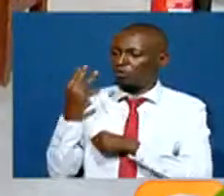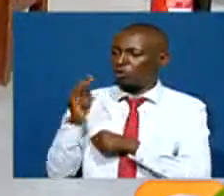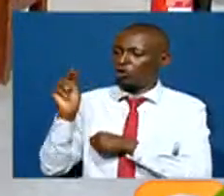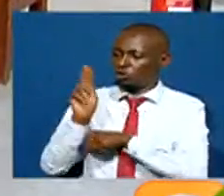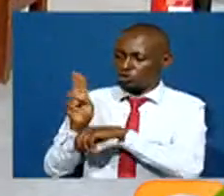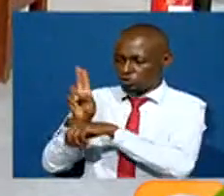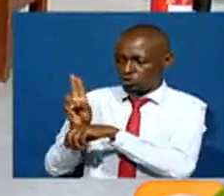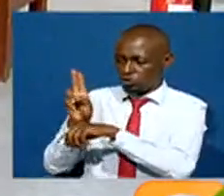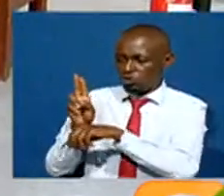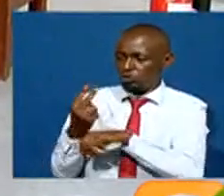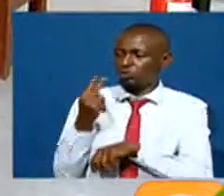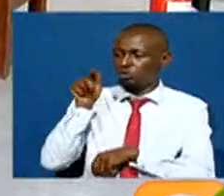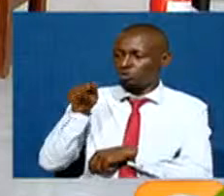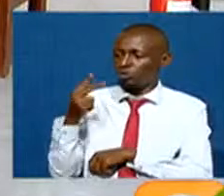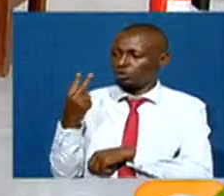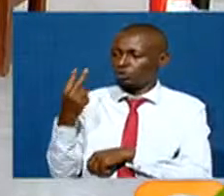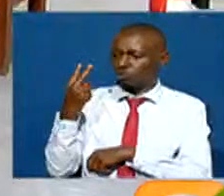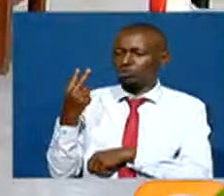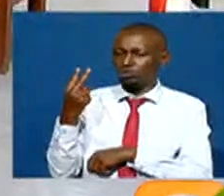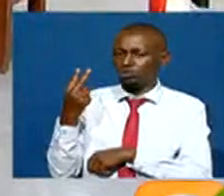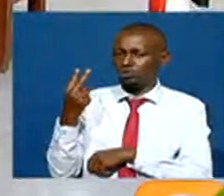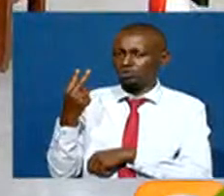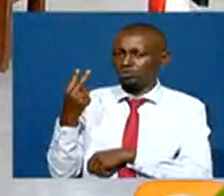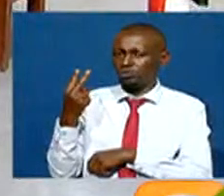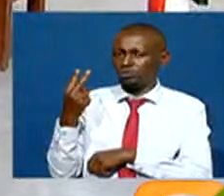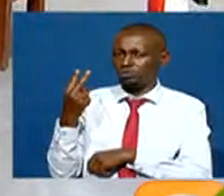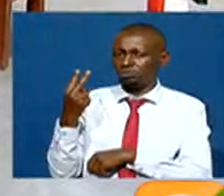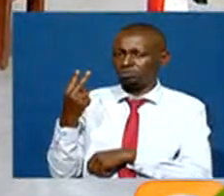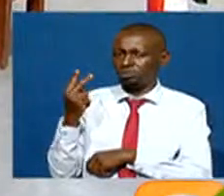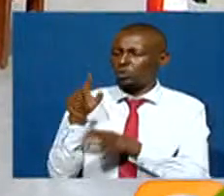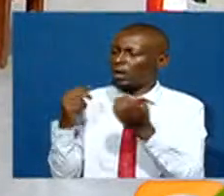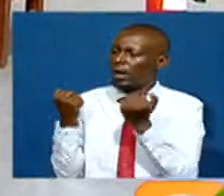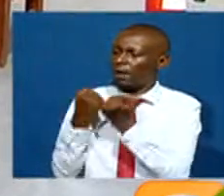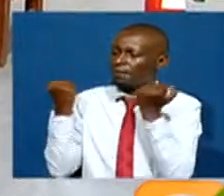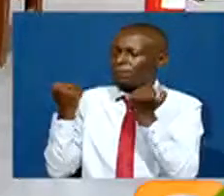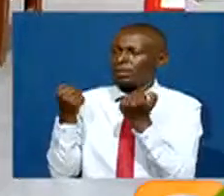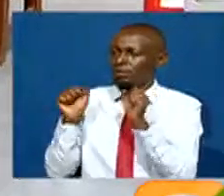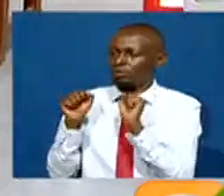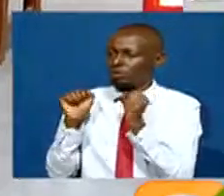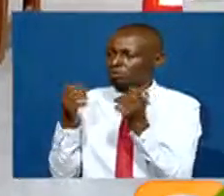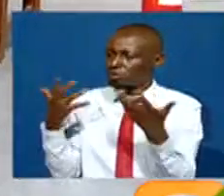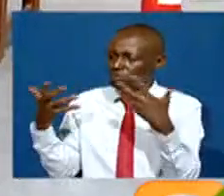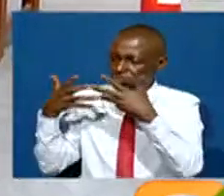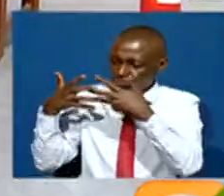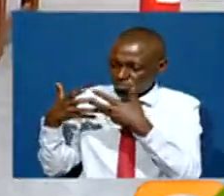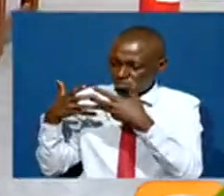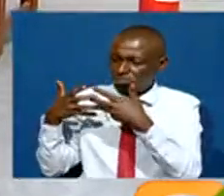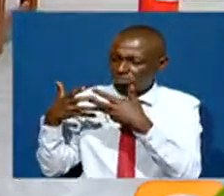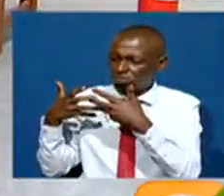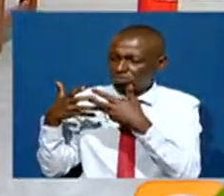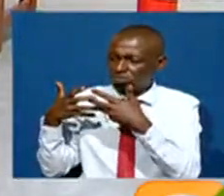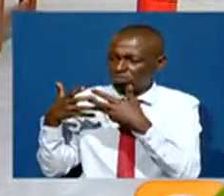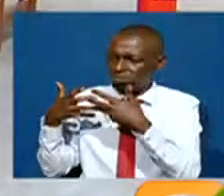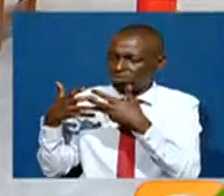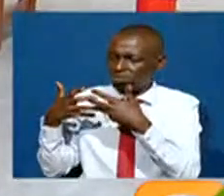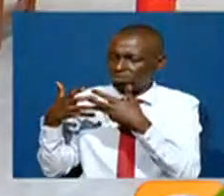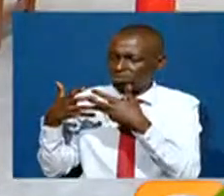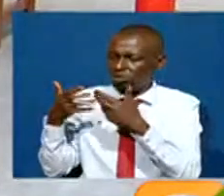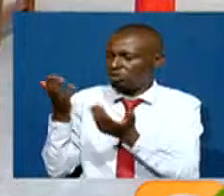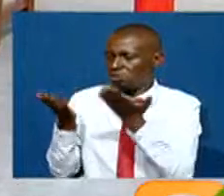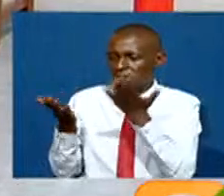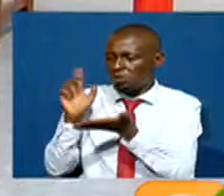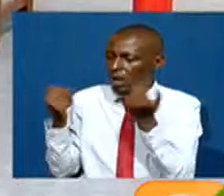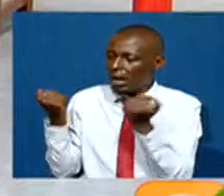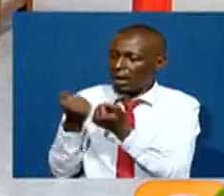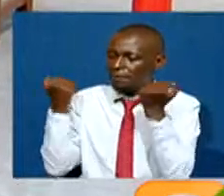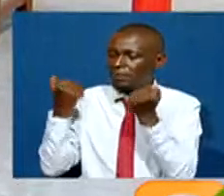And 2.2. On postpaid. Correct. What happened? I mean, are you going to synchronize the postpaid and the prepaid at some point, or what